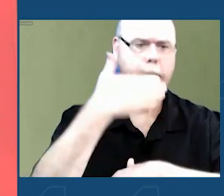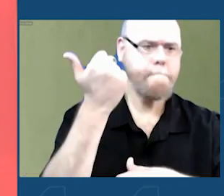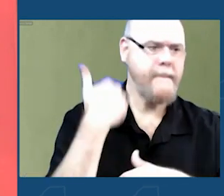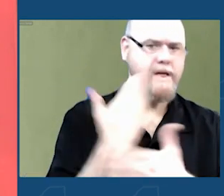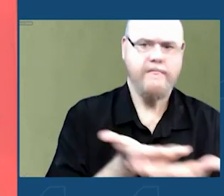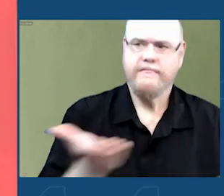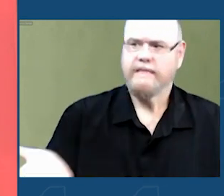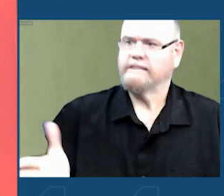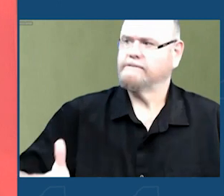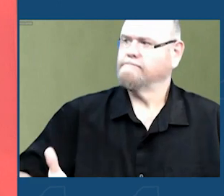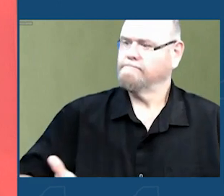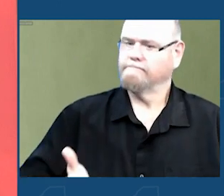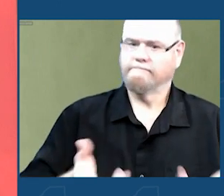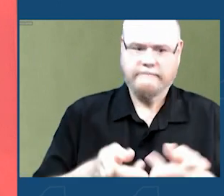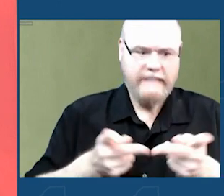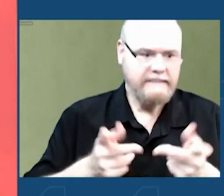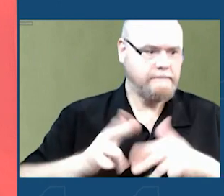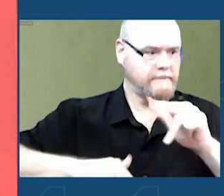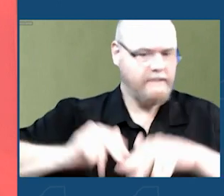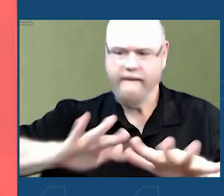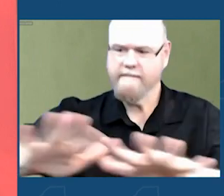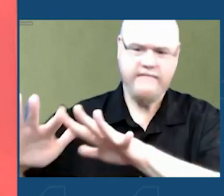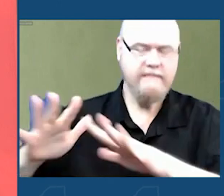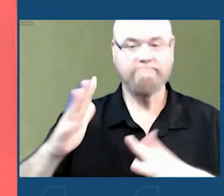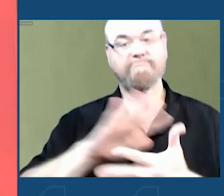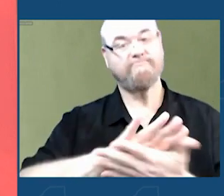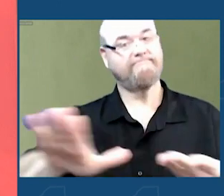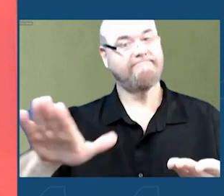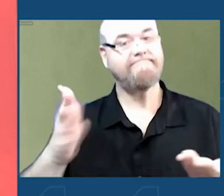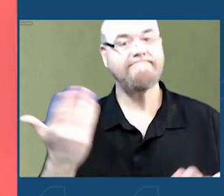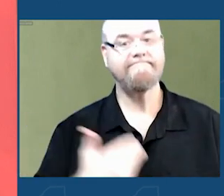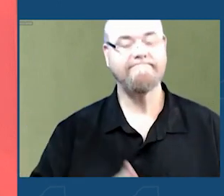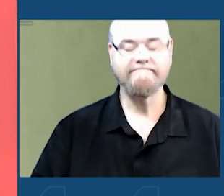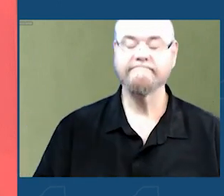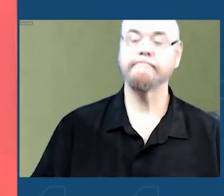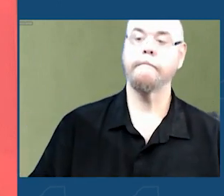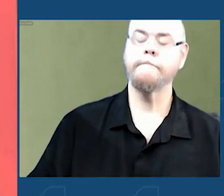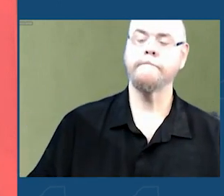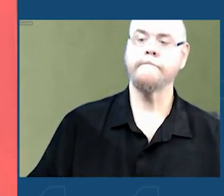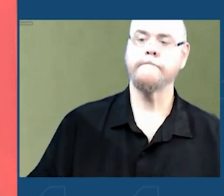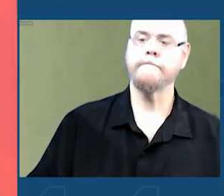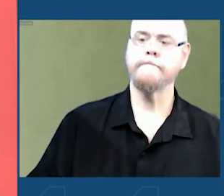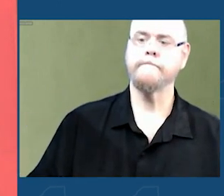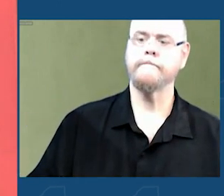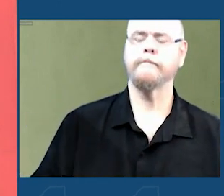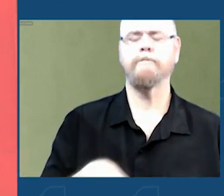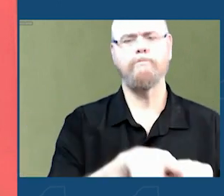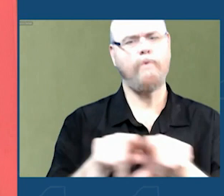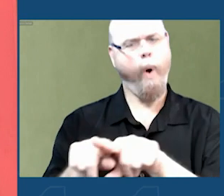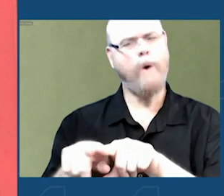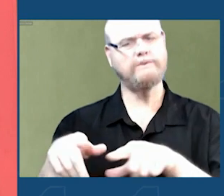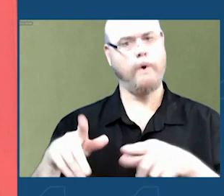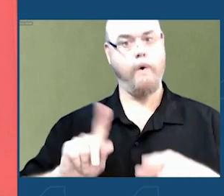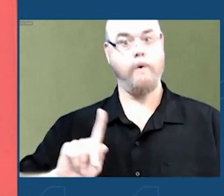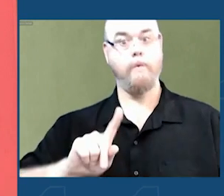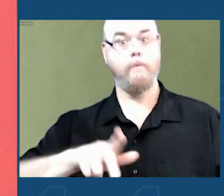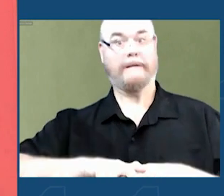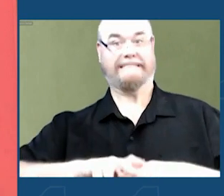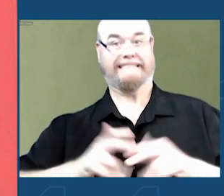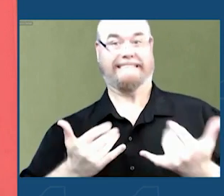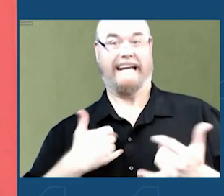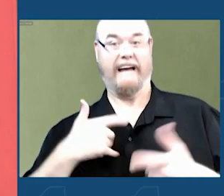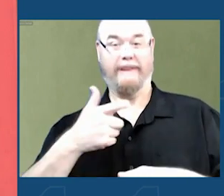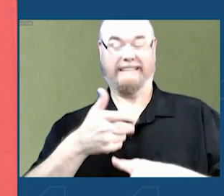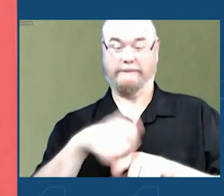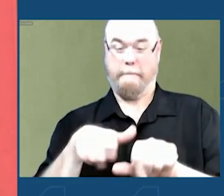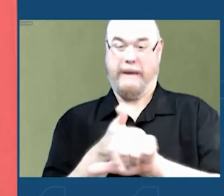do. Also, where we are sitting in, just behind you, are the